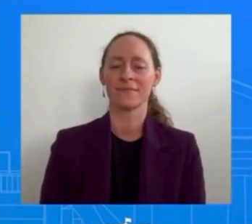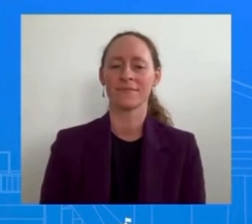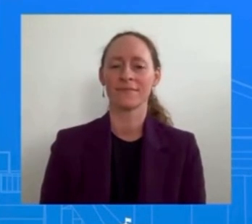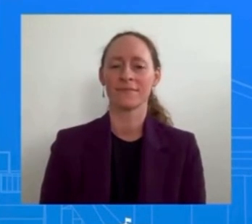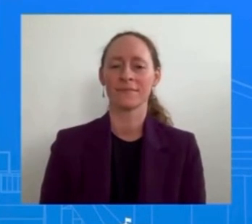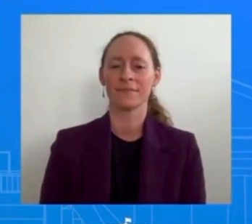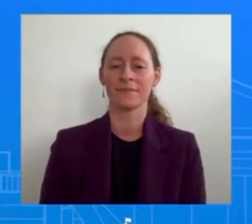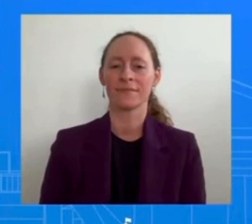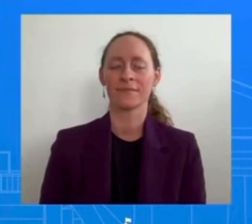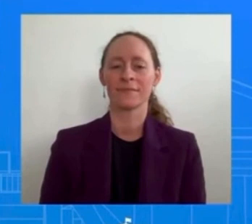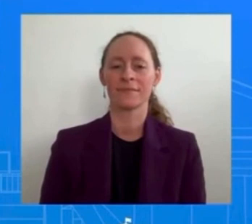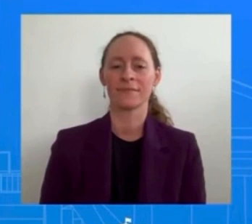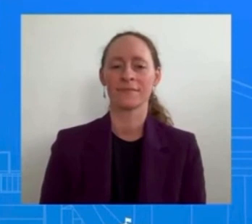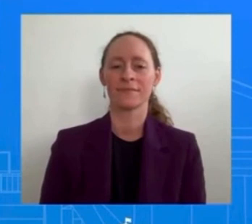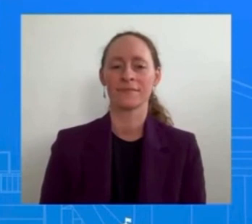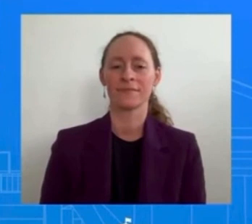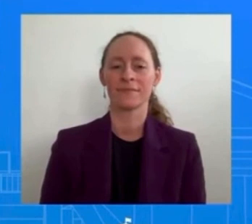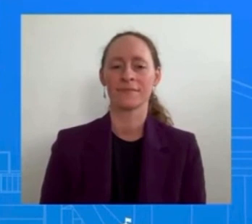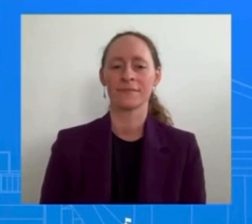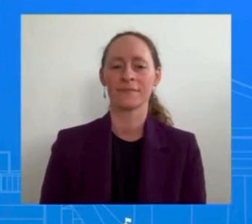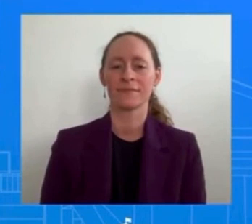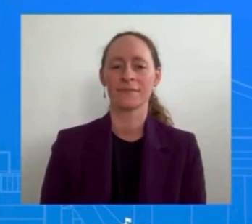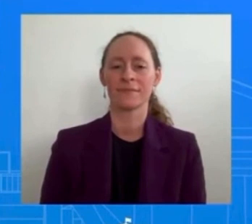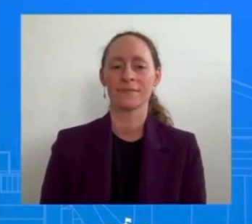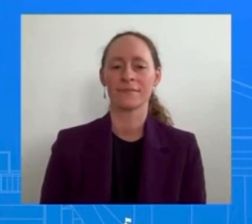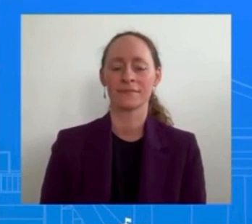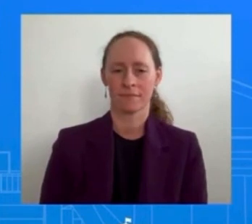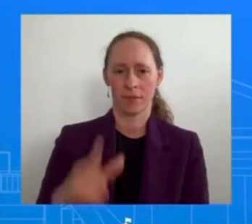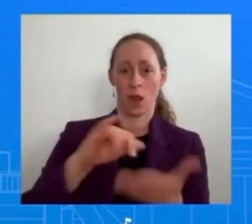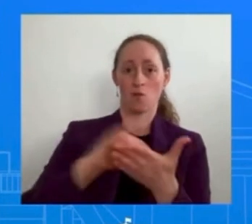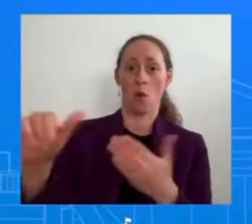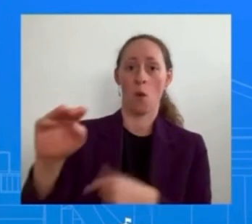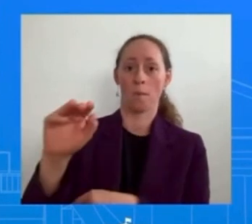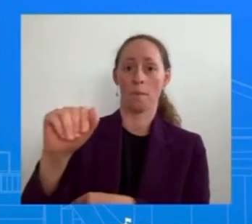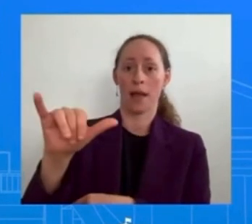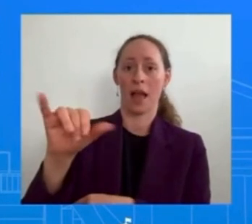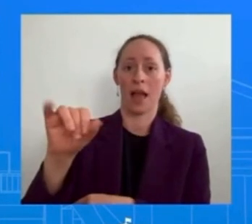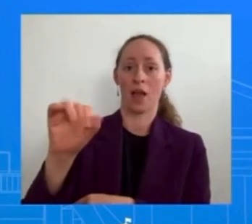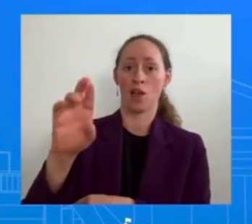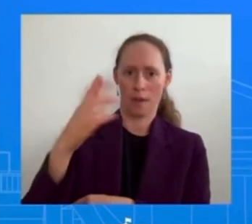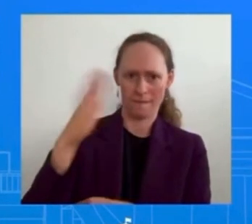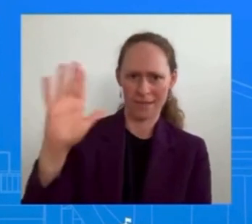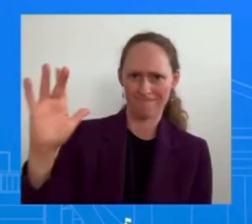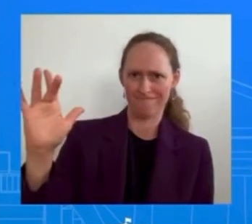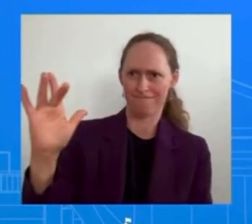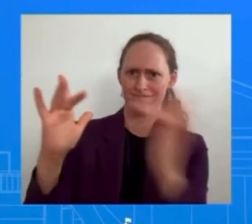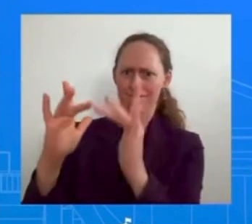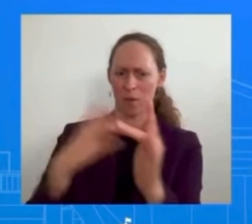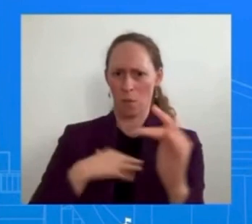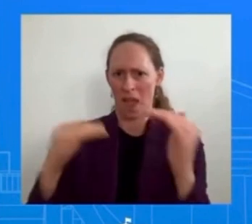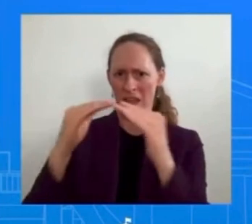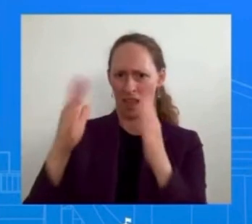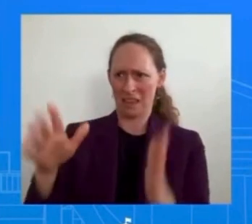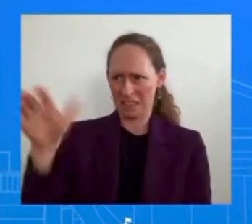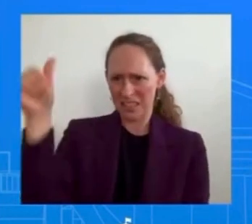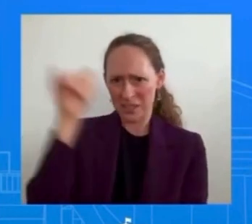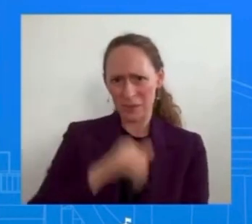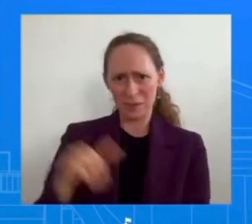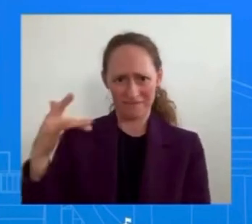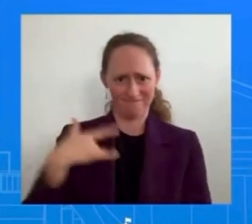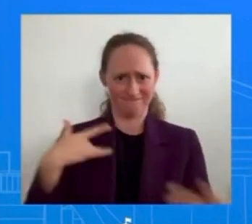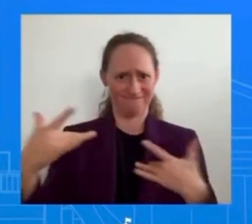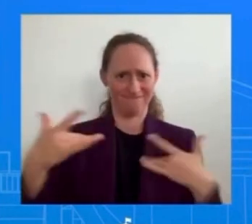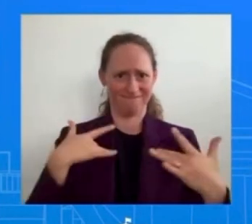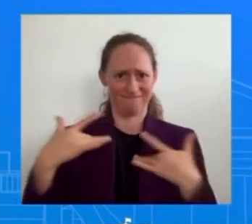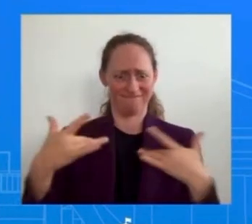Adams has asked the White House to declare a state of emergency over asylum seekers. Is that something the president is considering? All I can say is this. We are